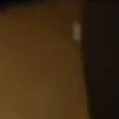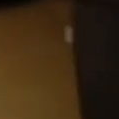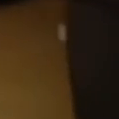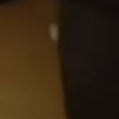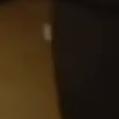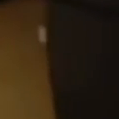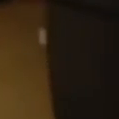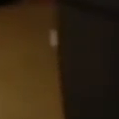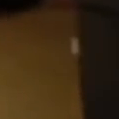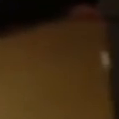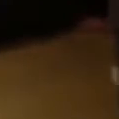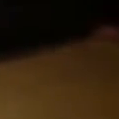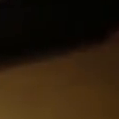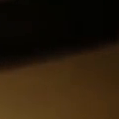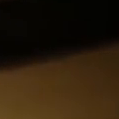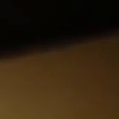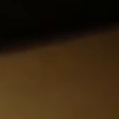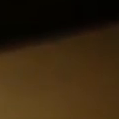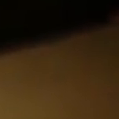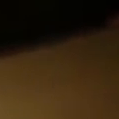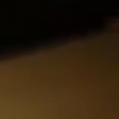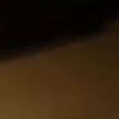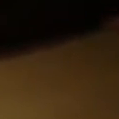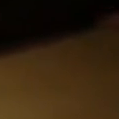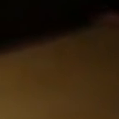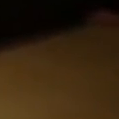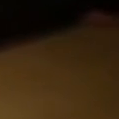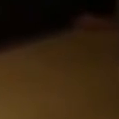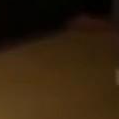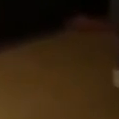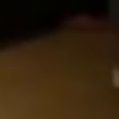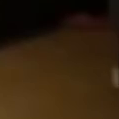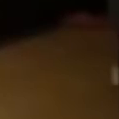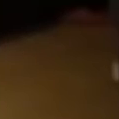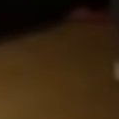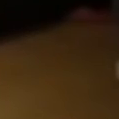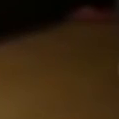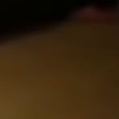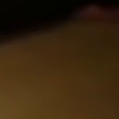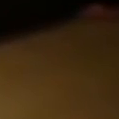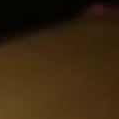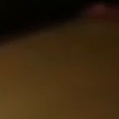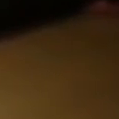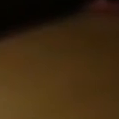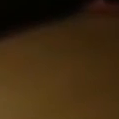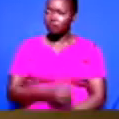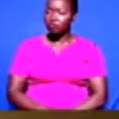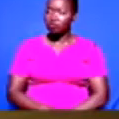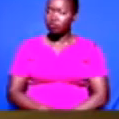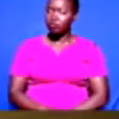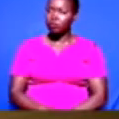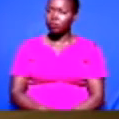That police tell him to get a better job.